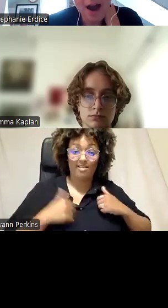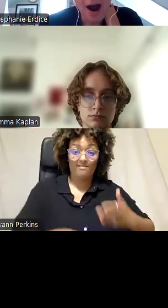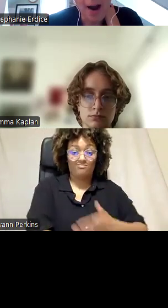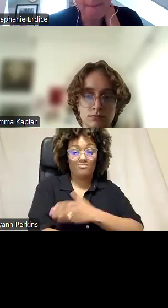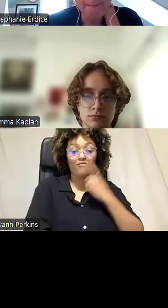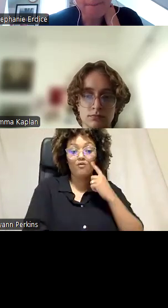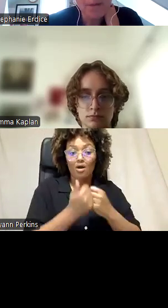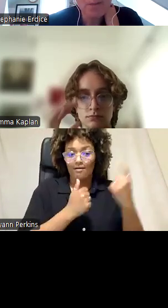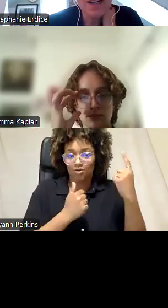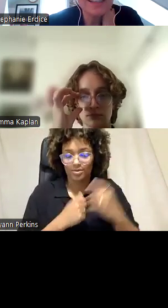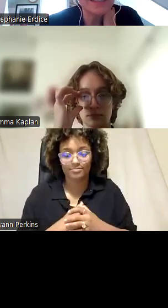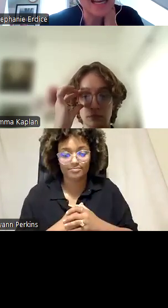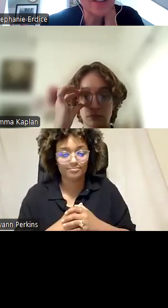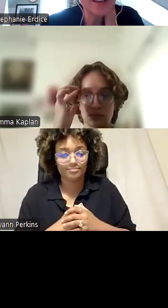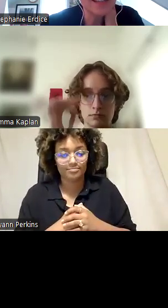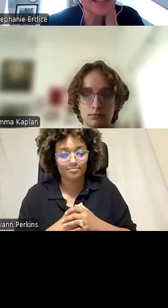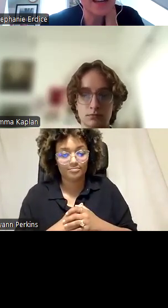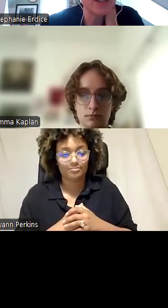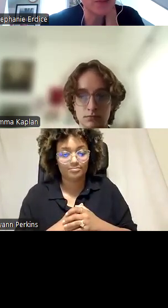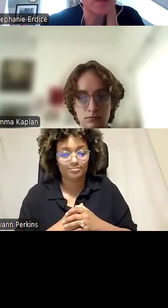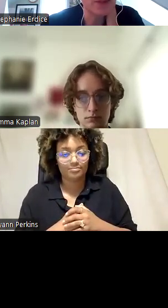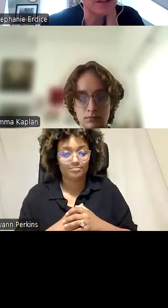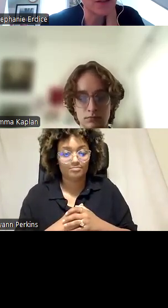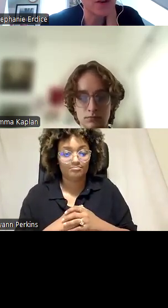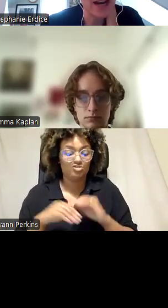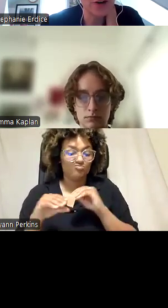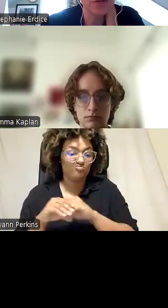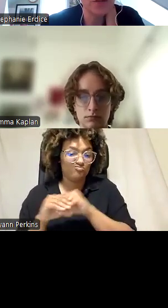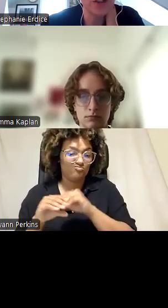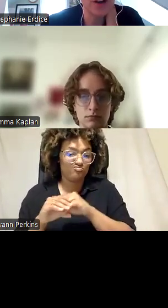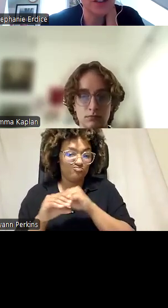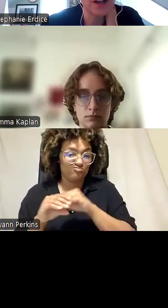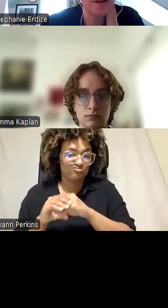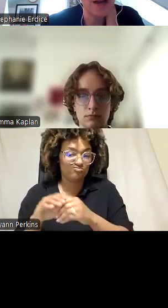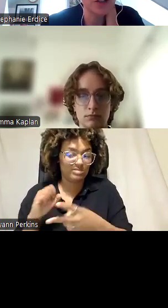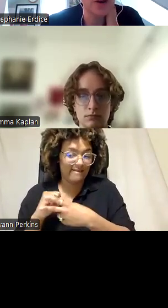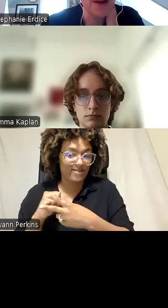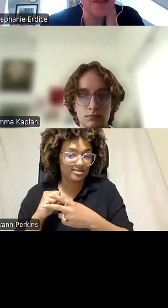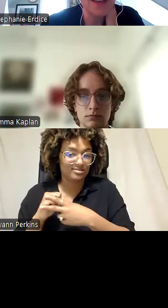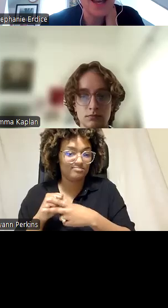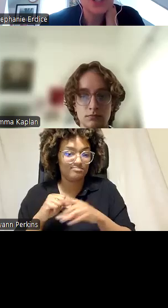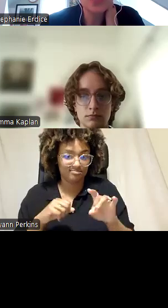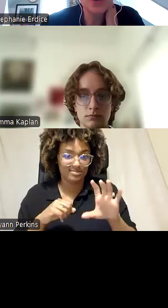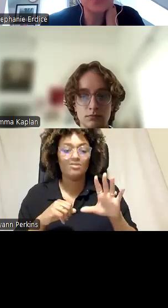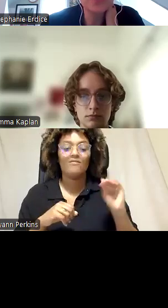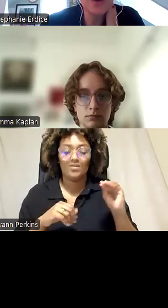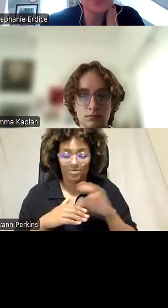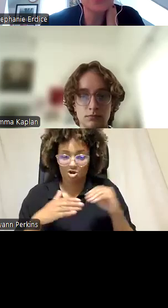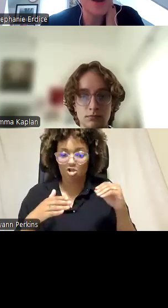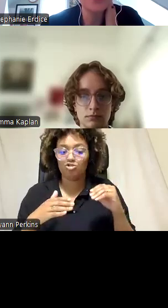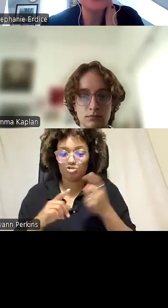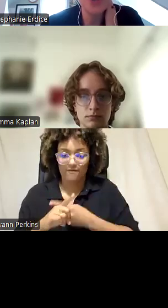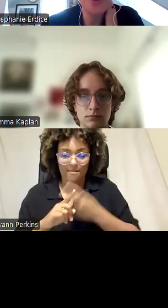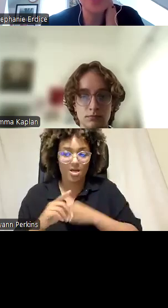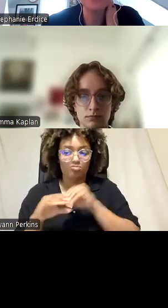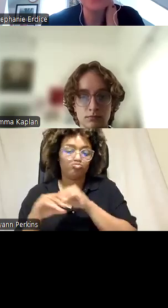got put it into savings and save it to pay bills. If you had $850 extra a month,